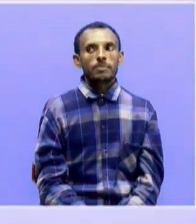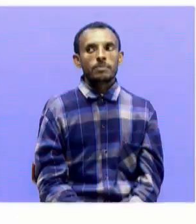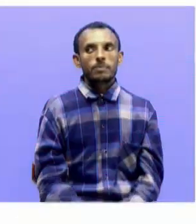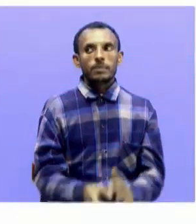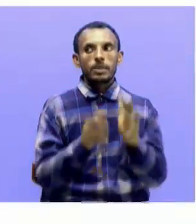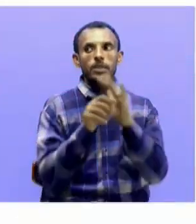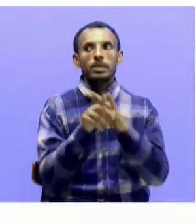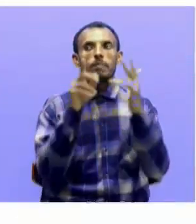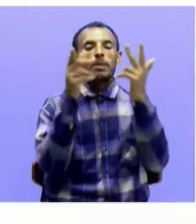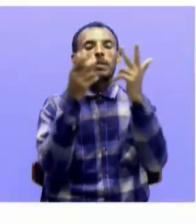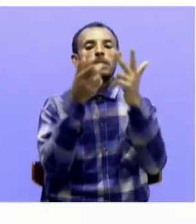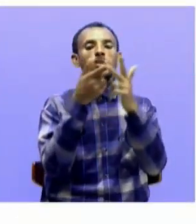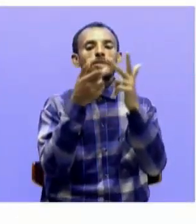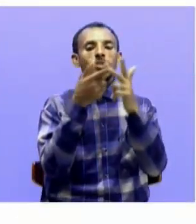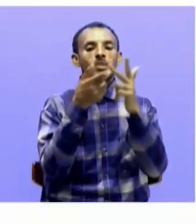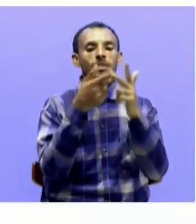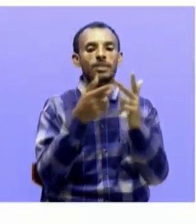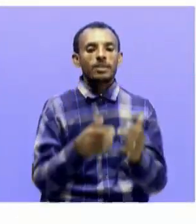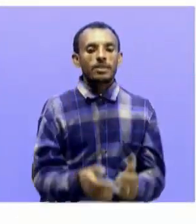Example 3.